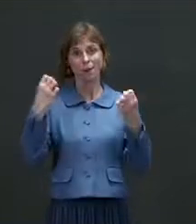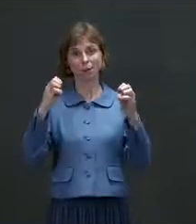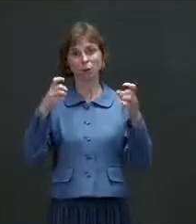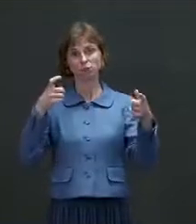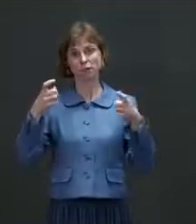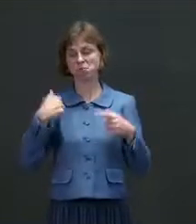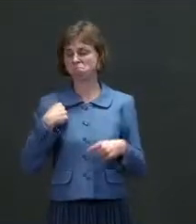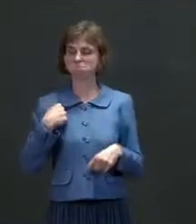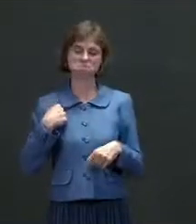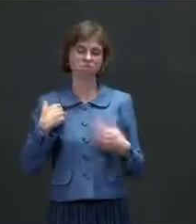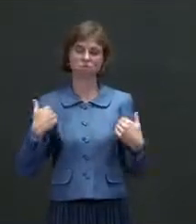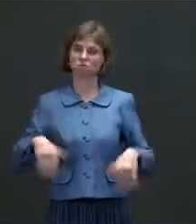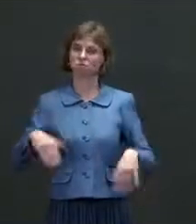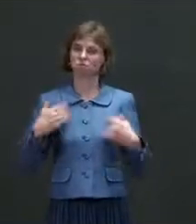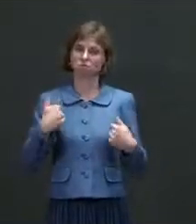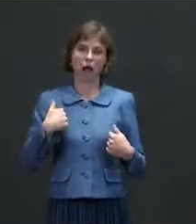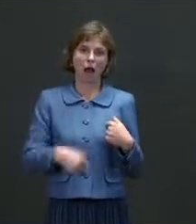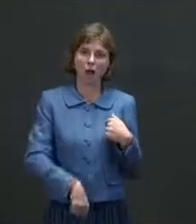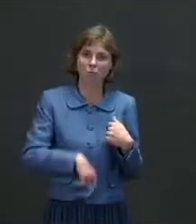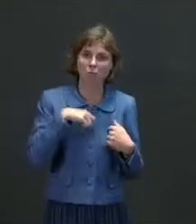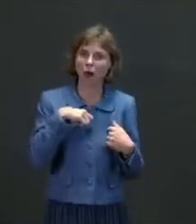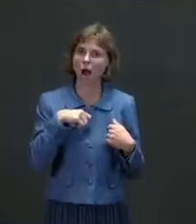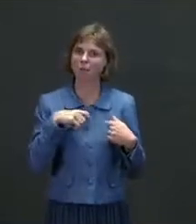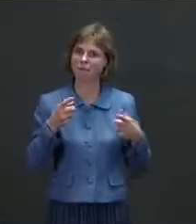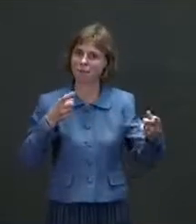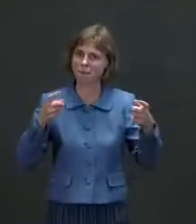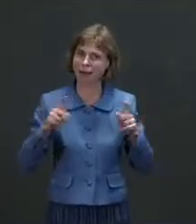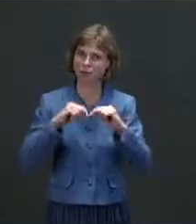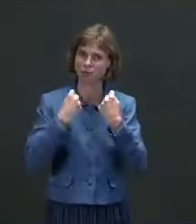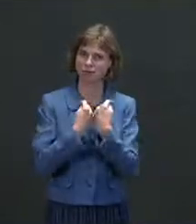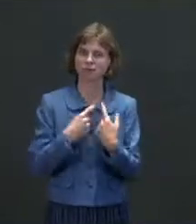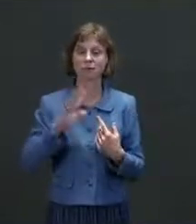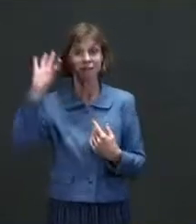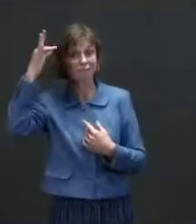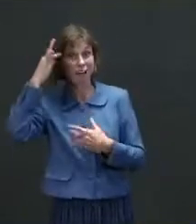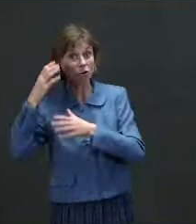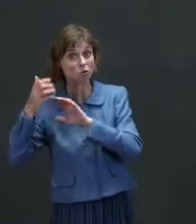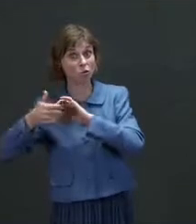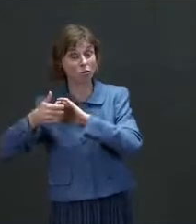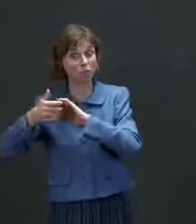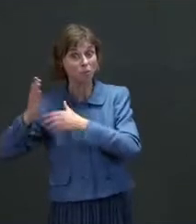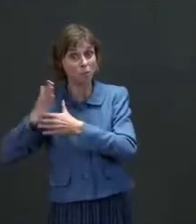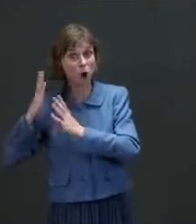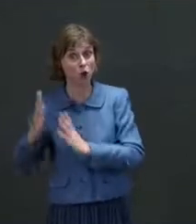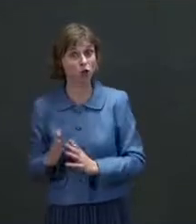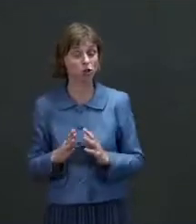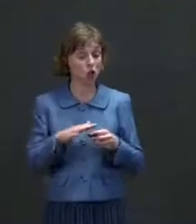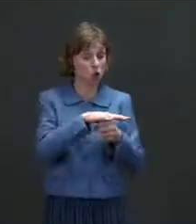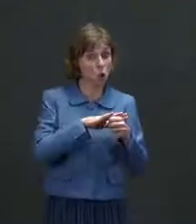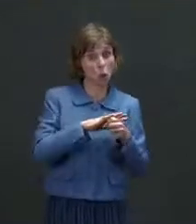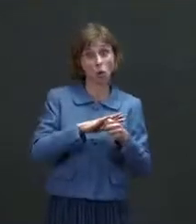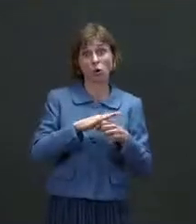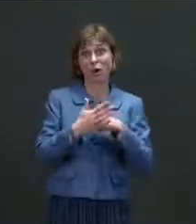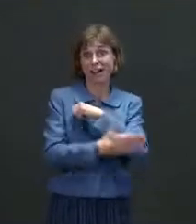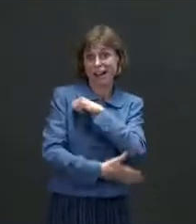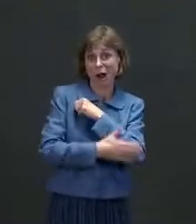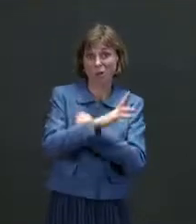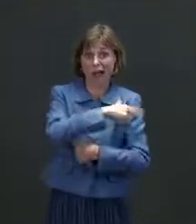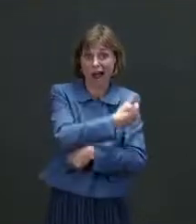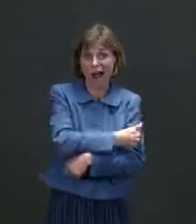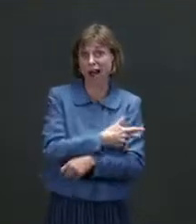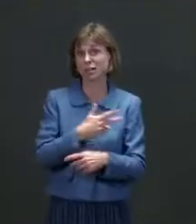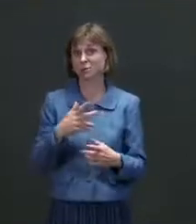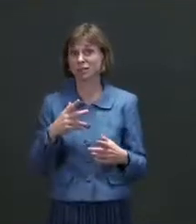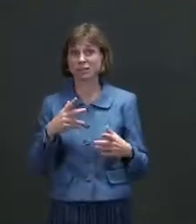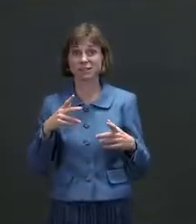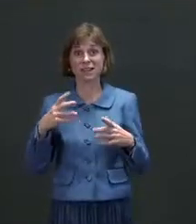have, not only with our federal partners, but obviously our local county hospitals, the incident command teams, and then the guidance